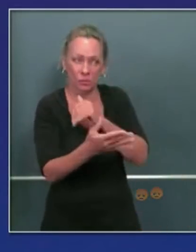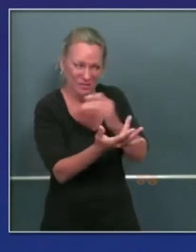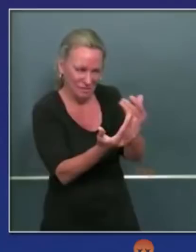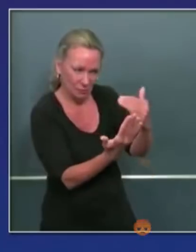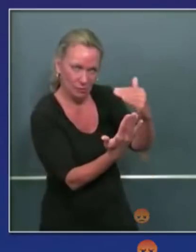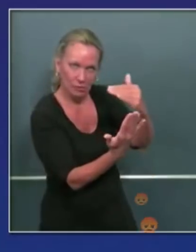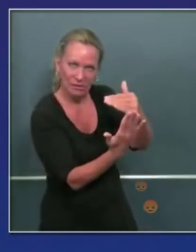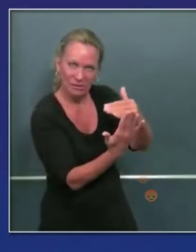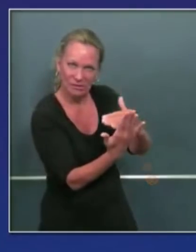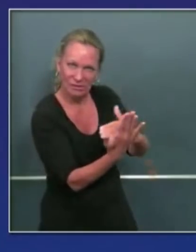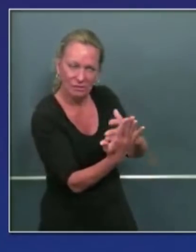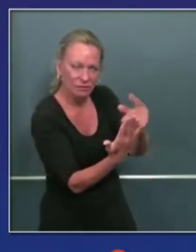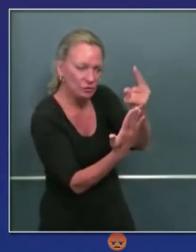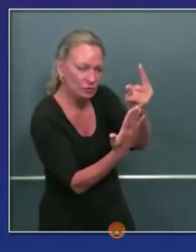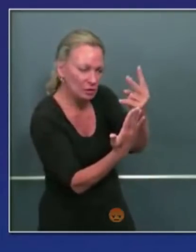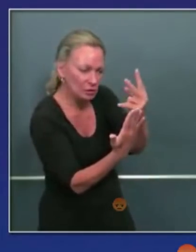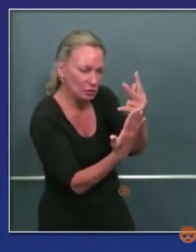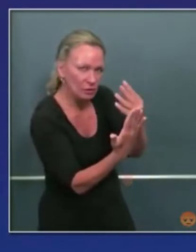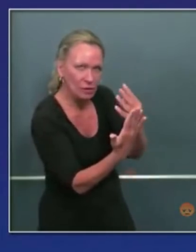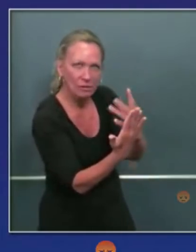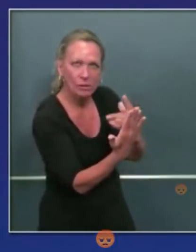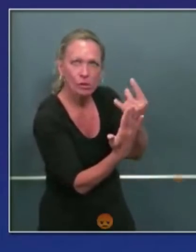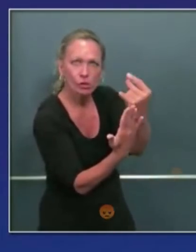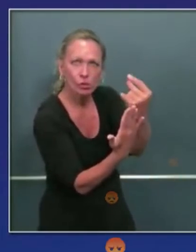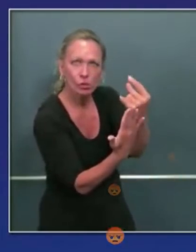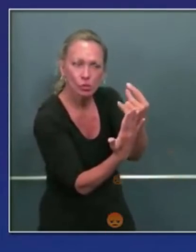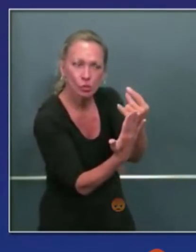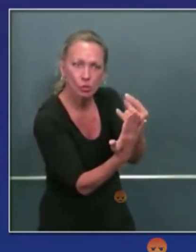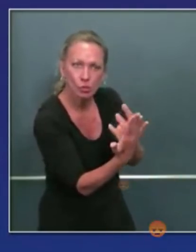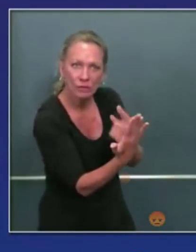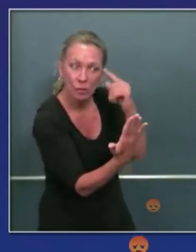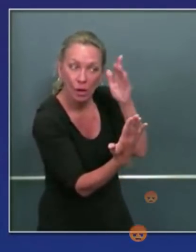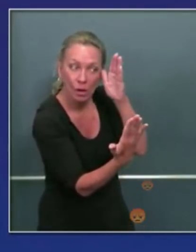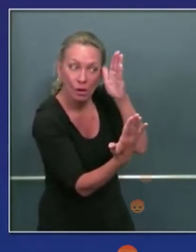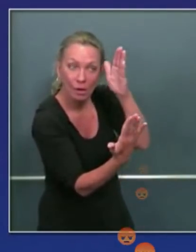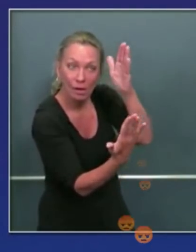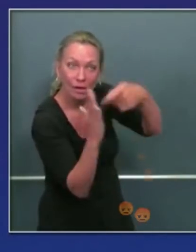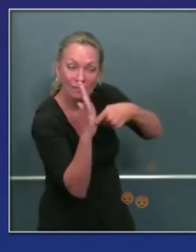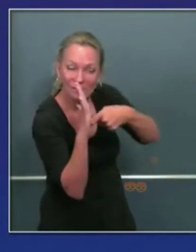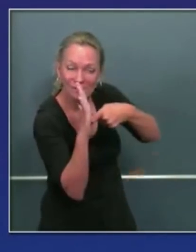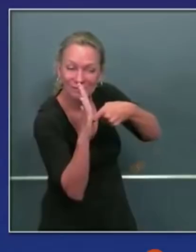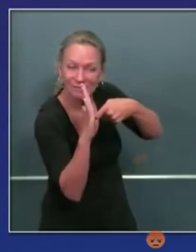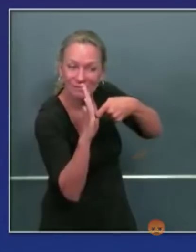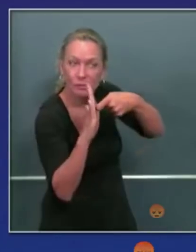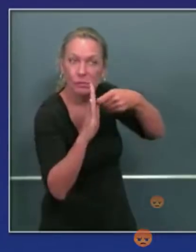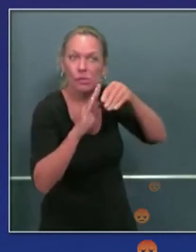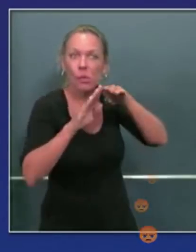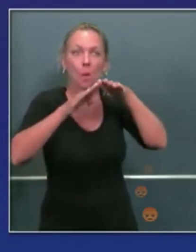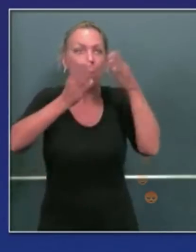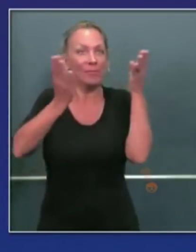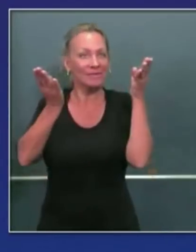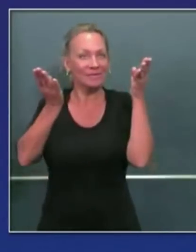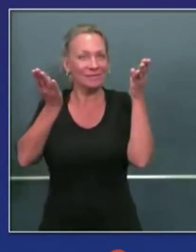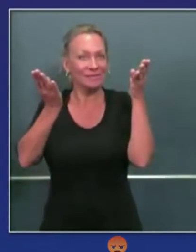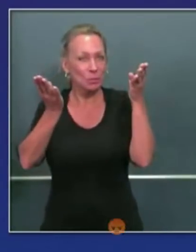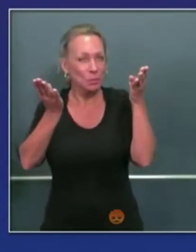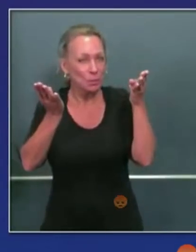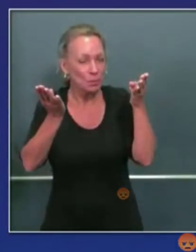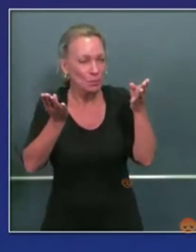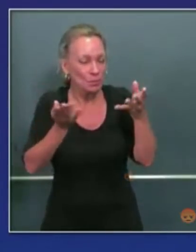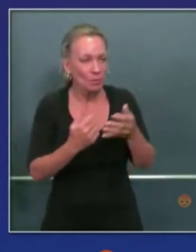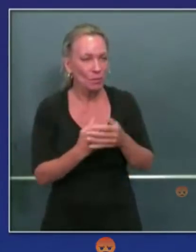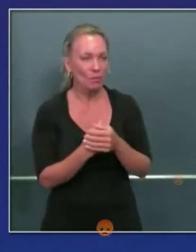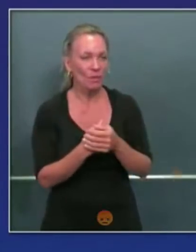độ wide array of quan tâm. agencies and Nhất là departments nó an to toàn support thì those counties in improving those bình thường conditions chỉ so